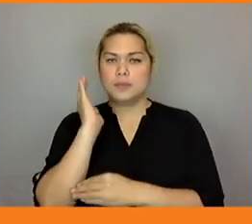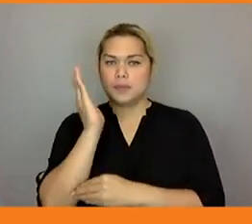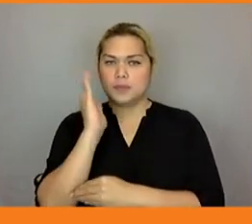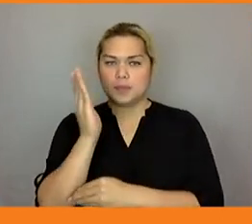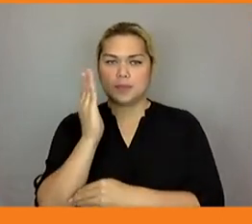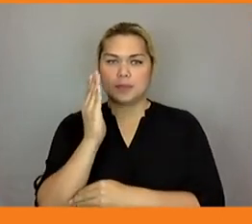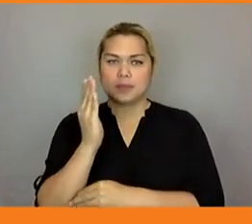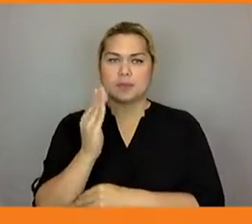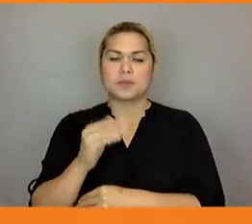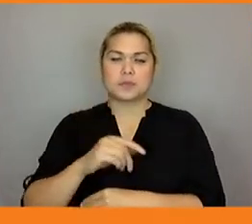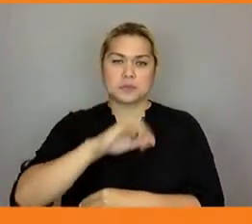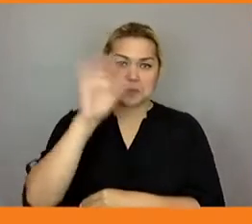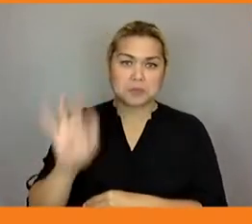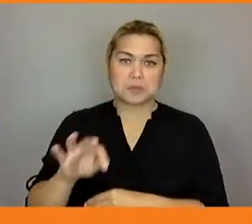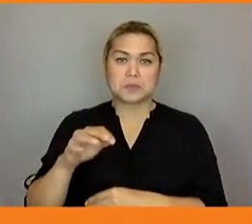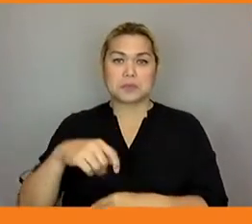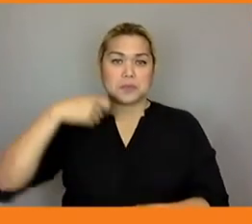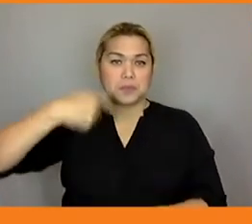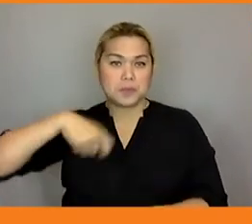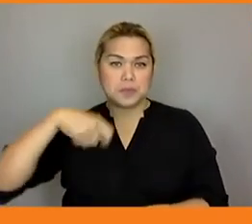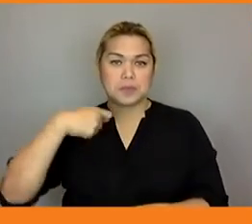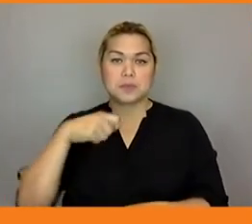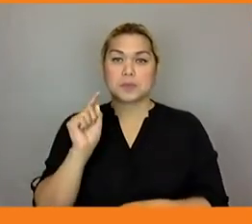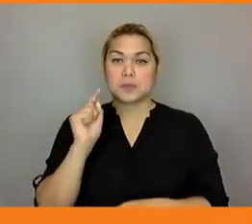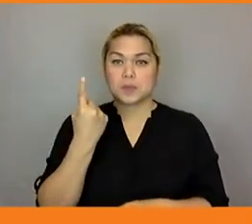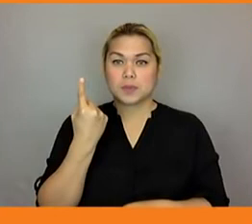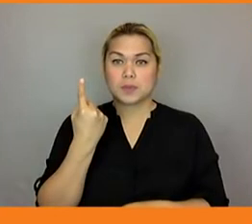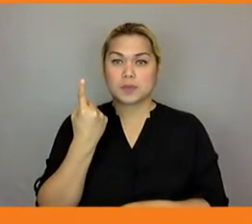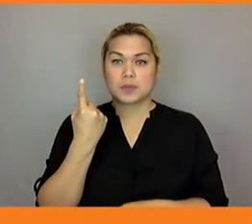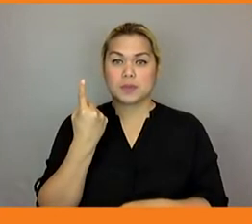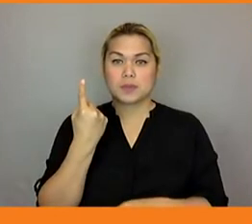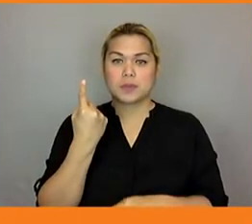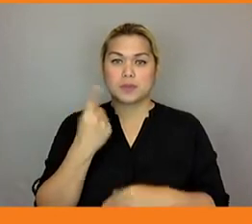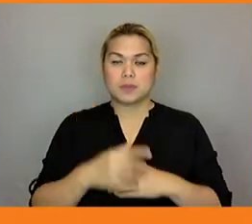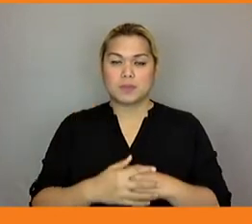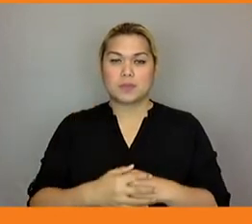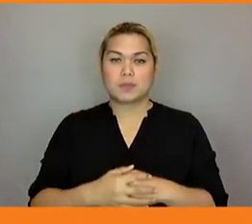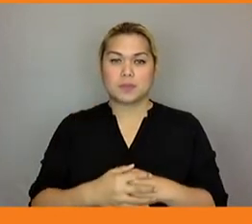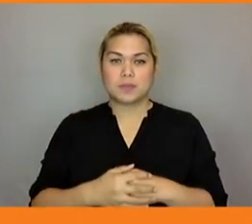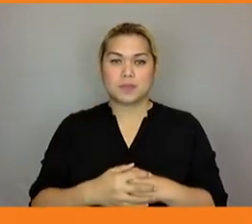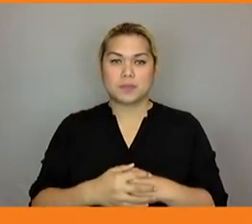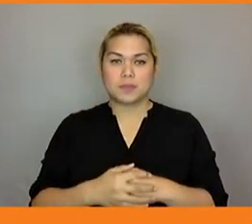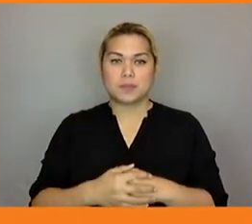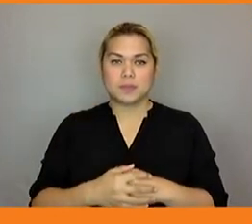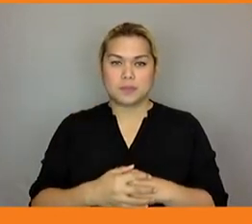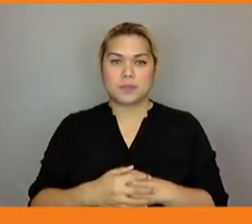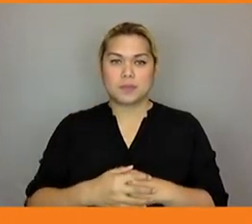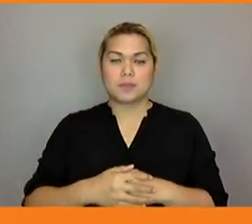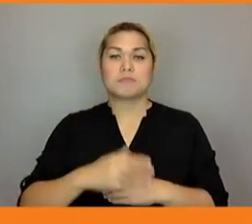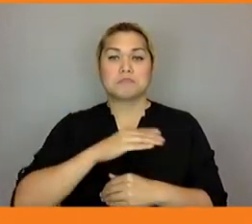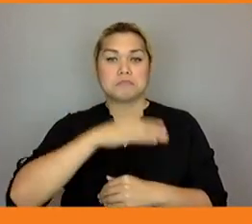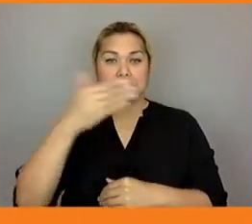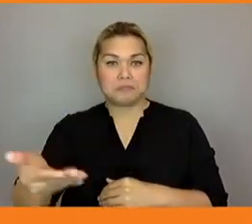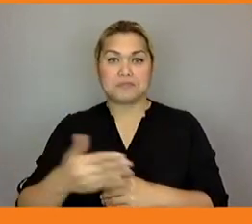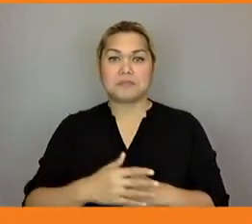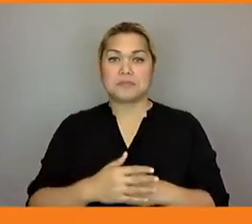Mr. Lagi Suru, to present his organization and his question. Lagi, over to you to present a little bit about your organization and ask